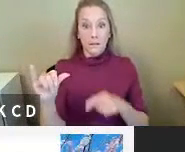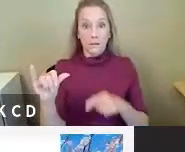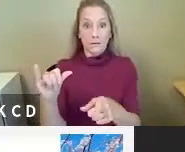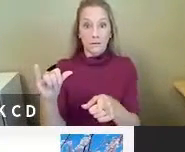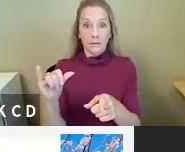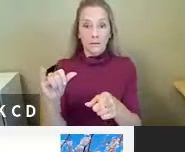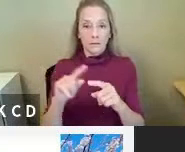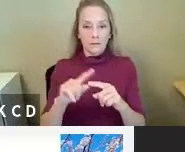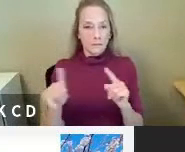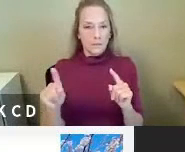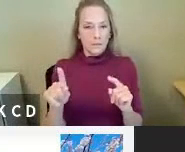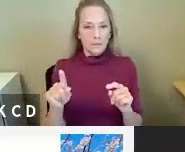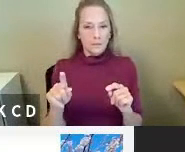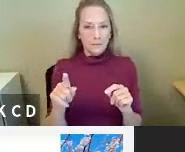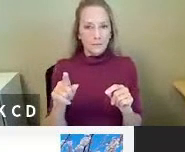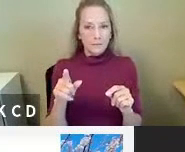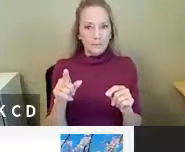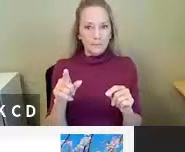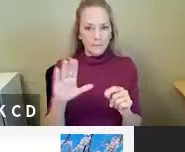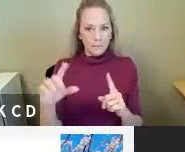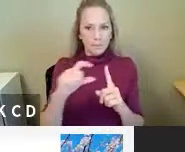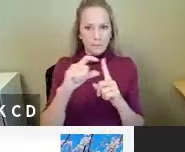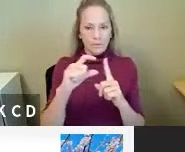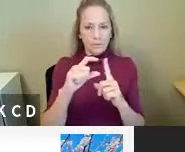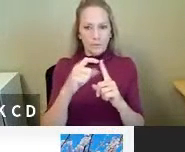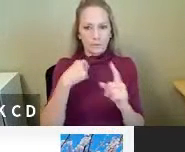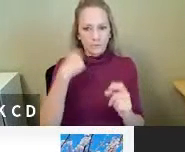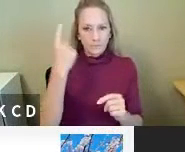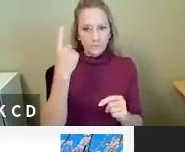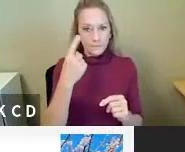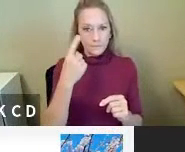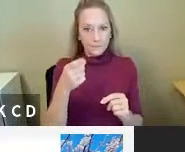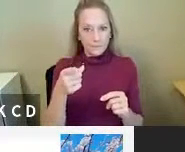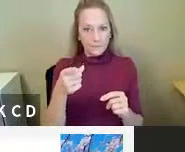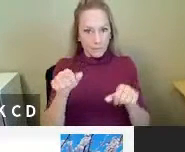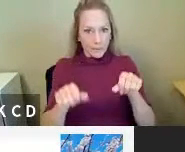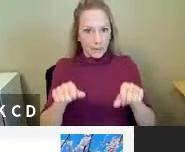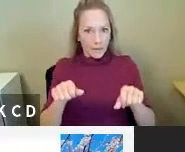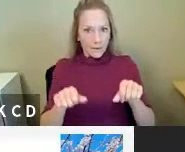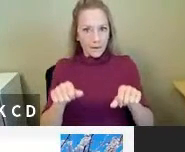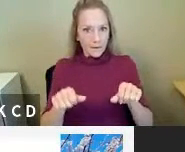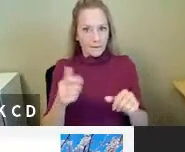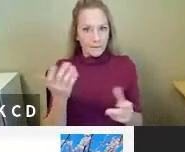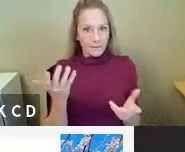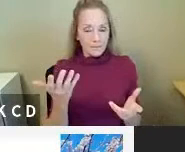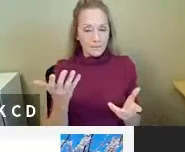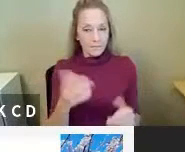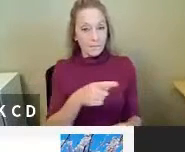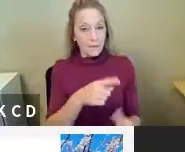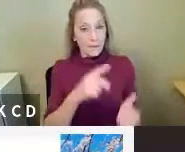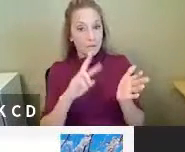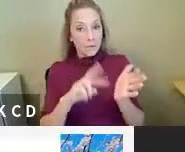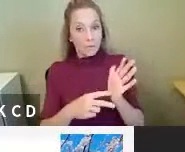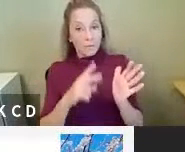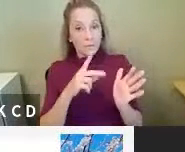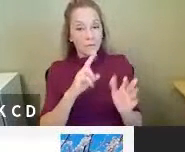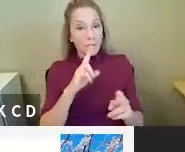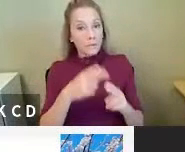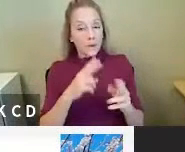but I was wondering if there was hesitation there. So are you talking about